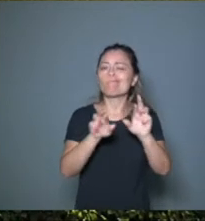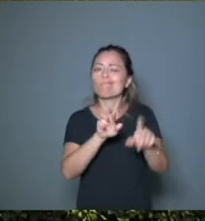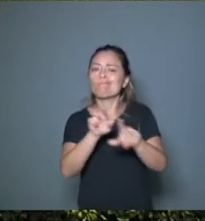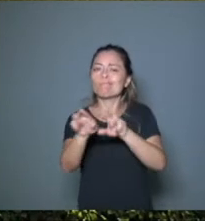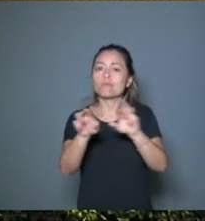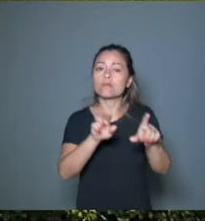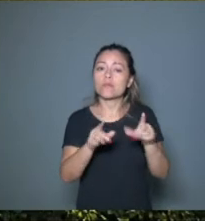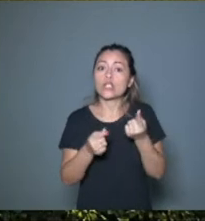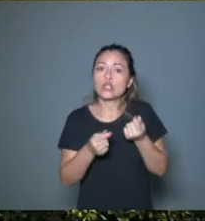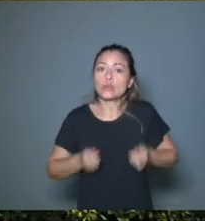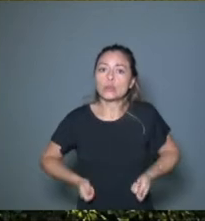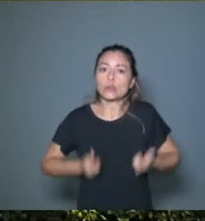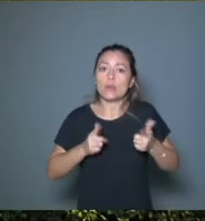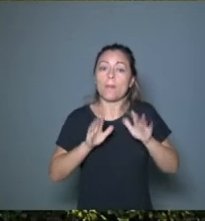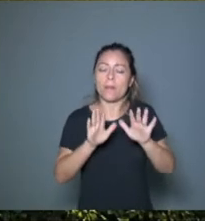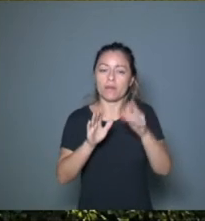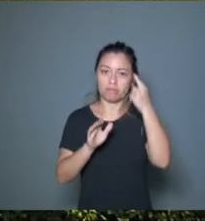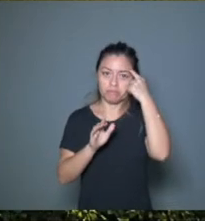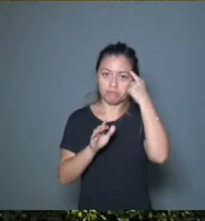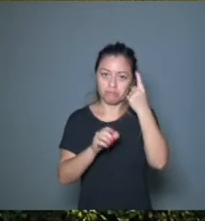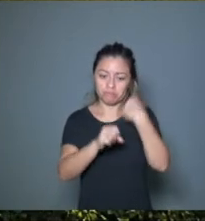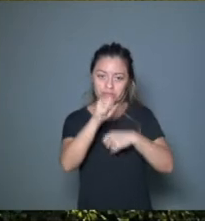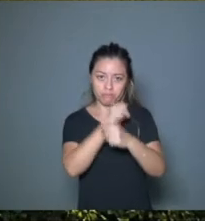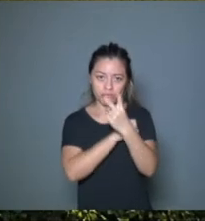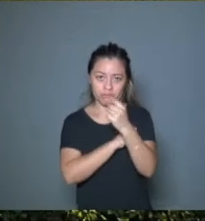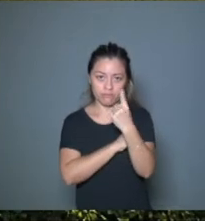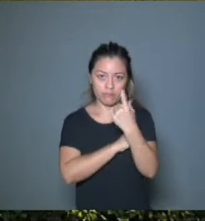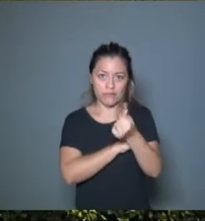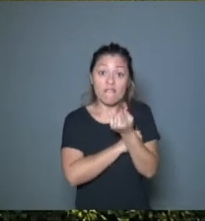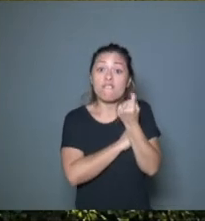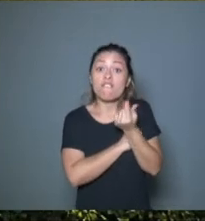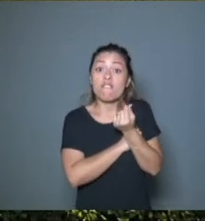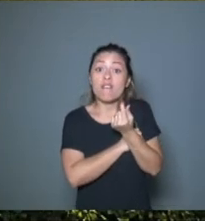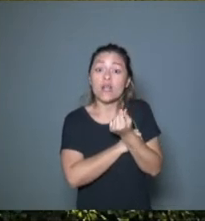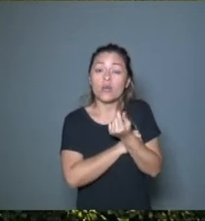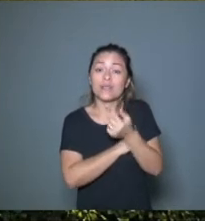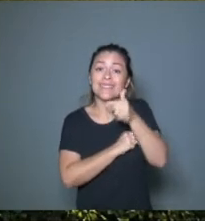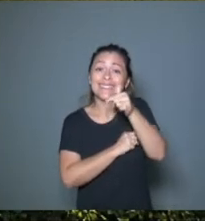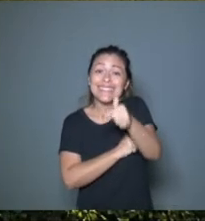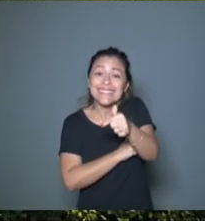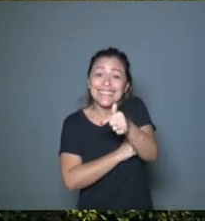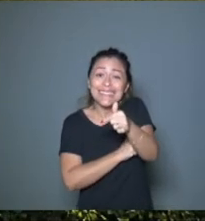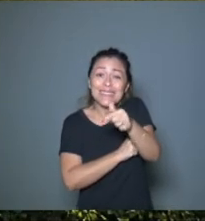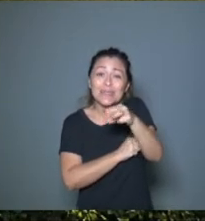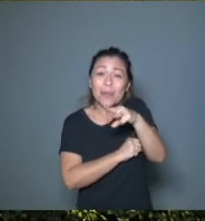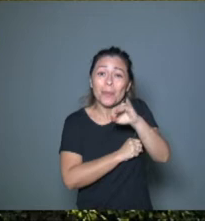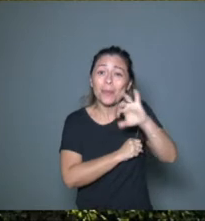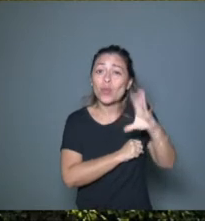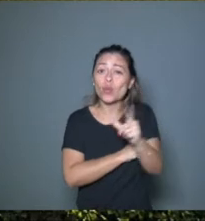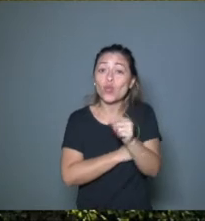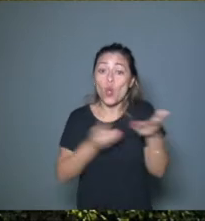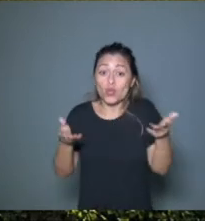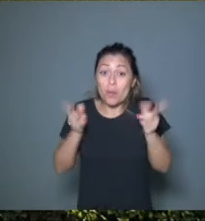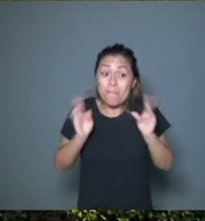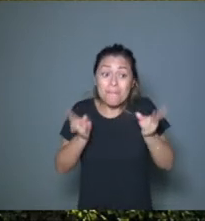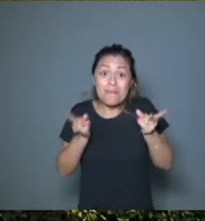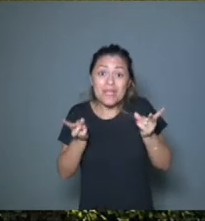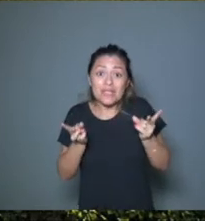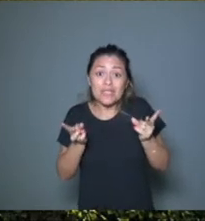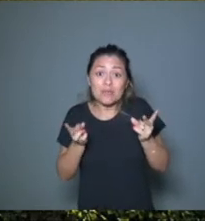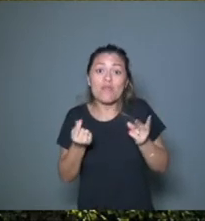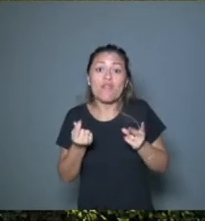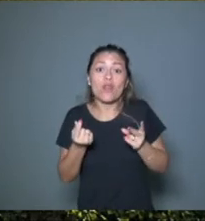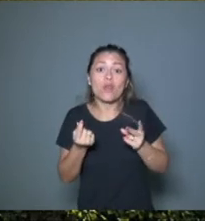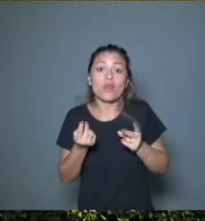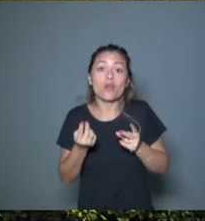for a number of collaterals. In 2007, it was worth 713 million reals. Today, the same portfolio